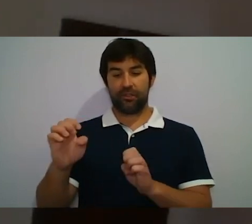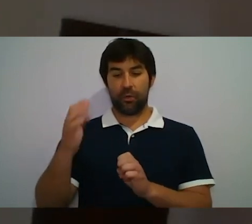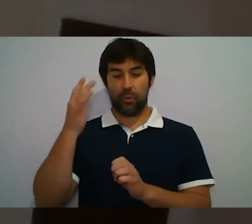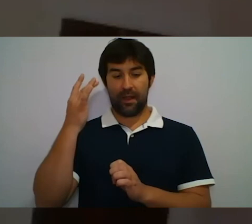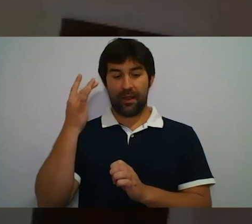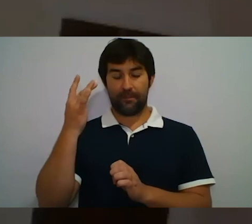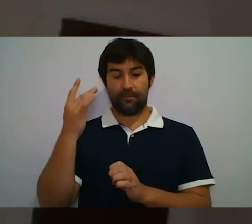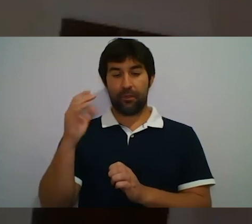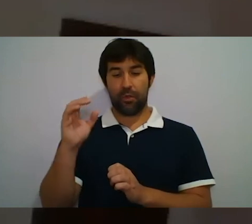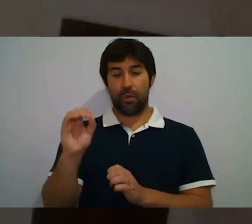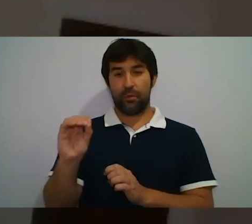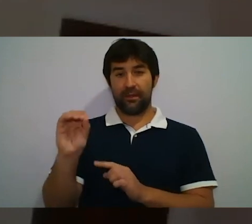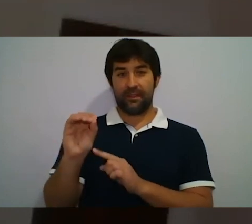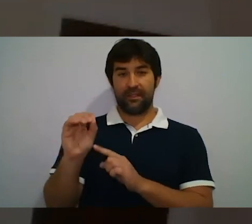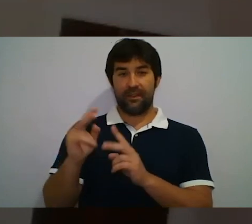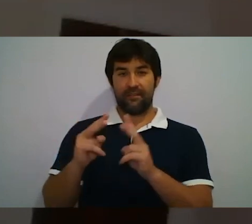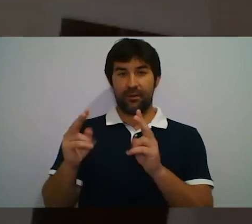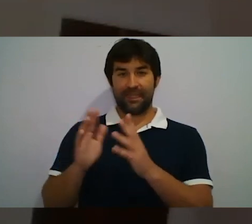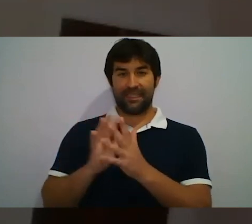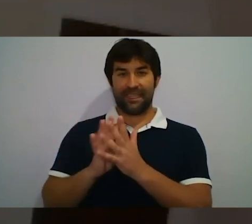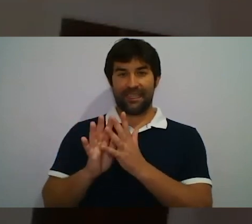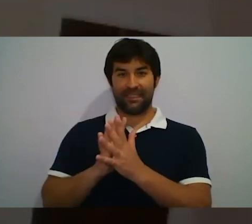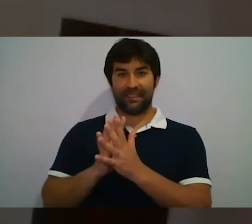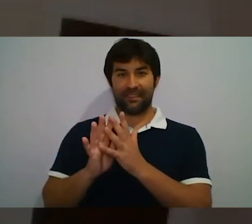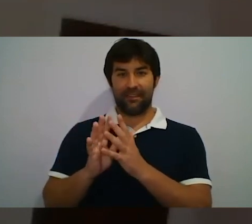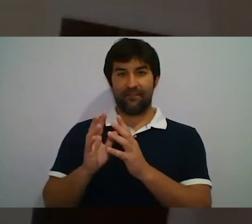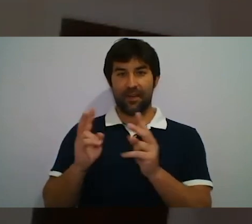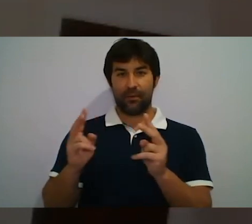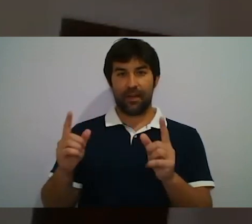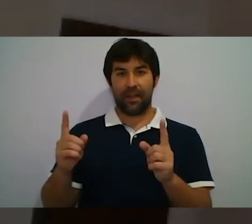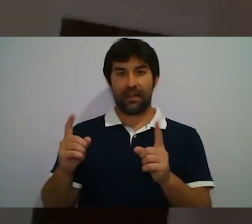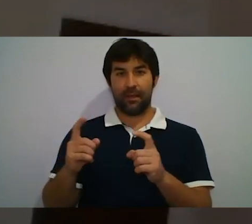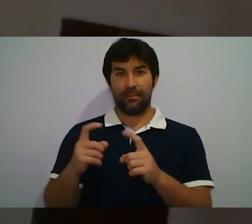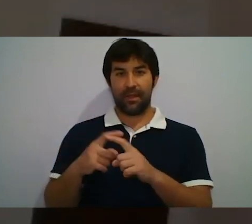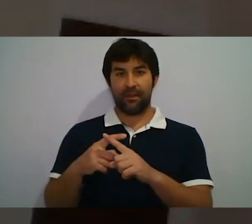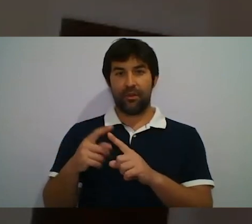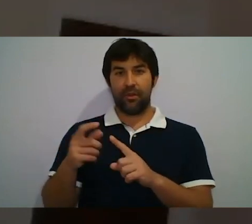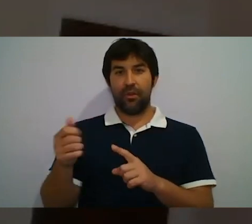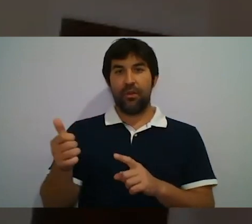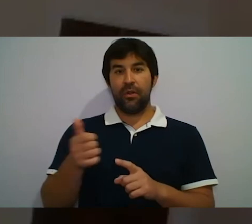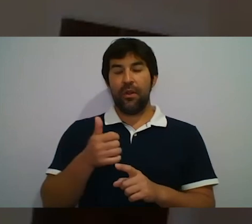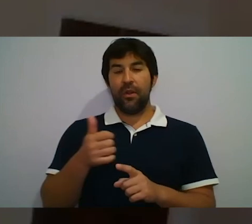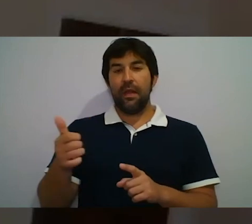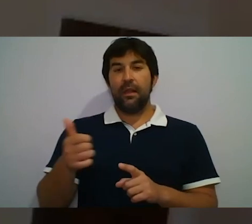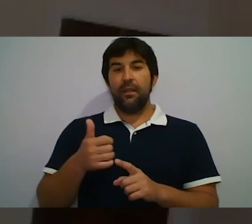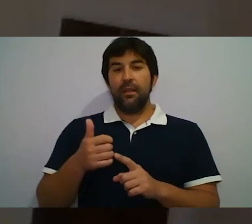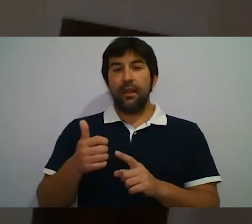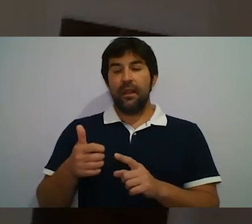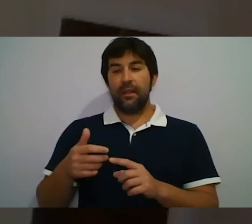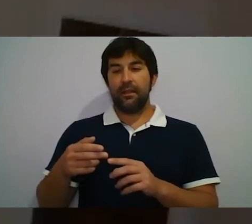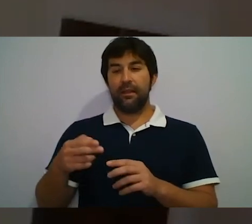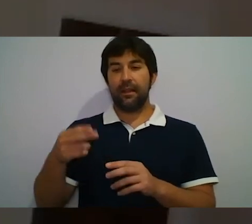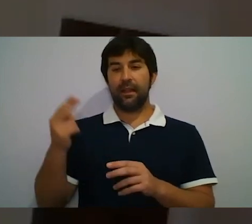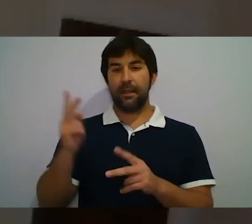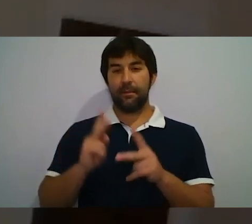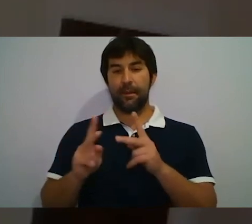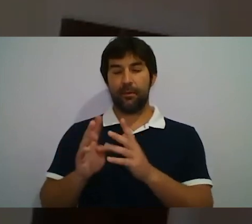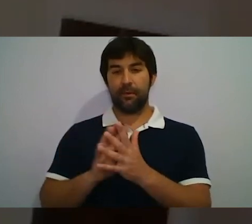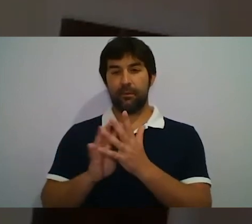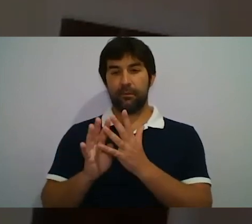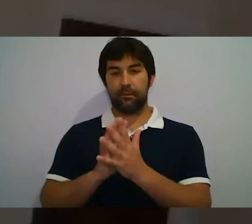budget. I know that they could always use more money. They spend that money actually really well. Especially we are working closely with Katie Sawyer